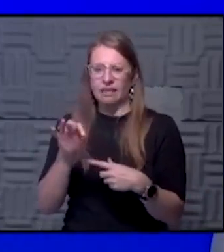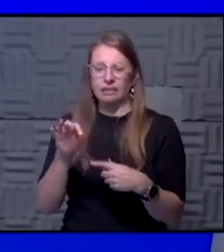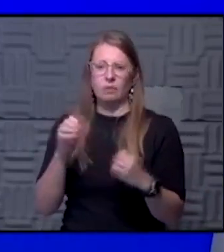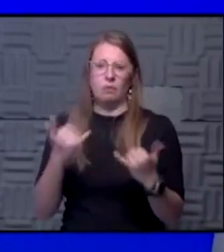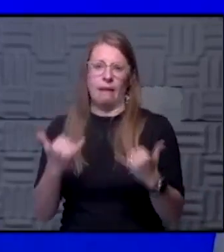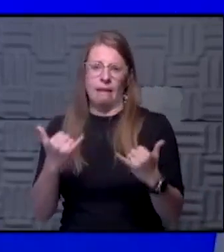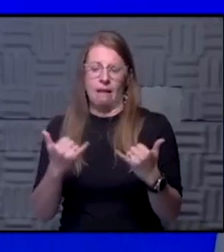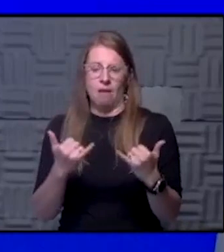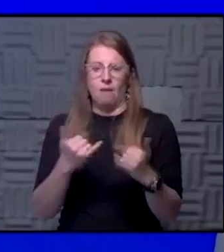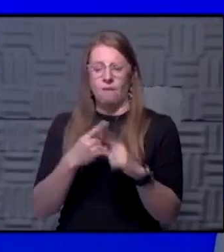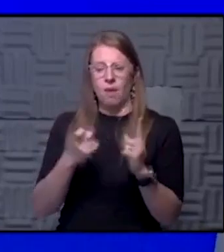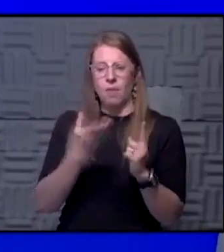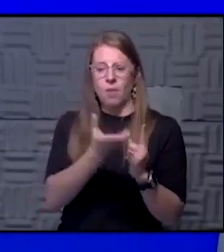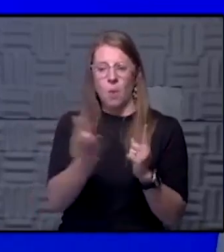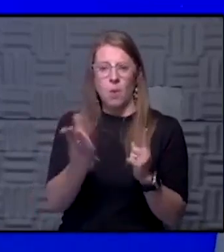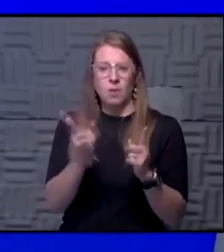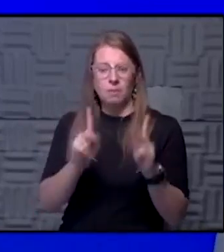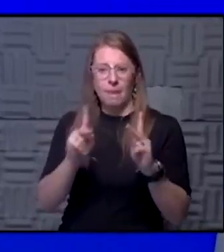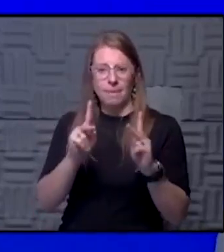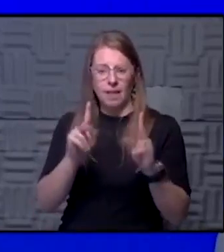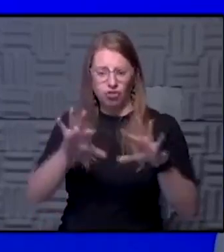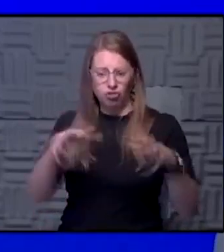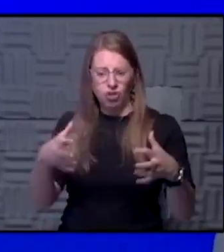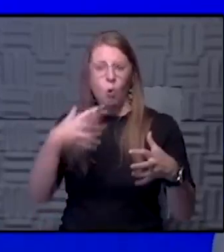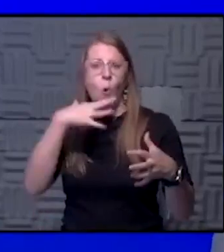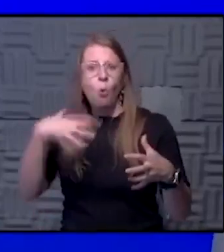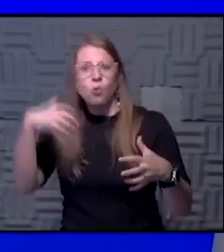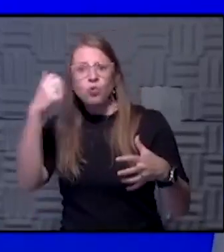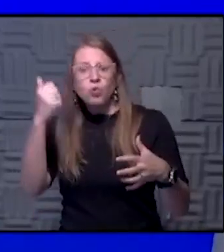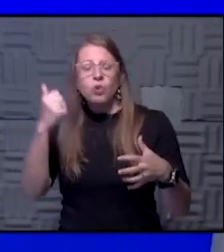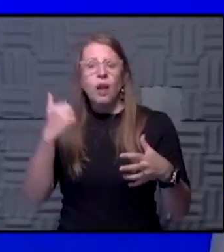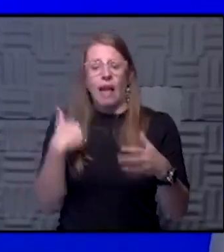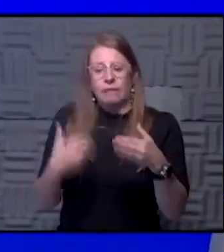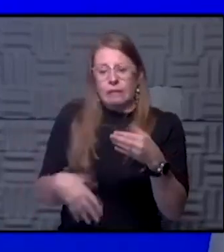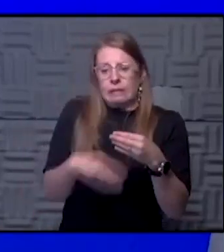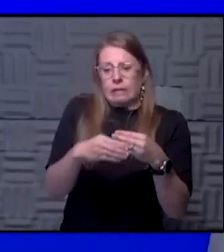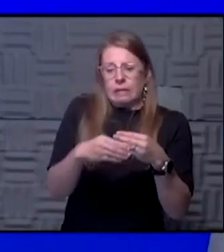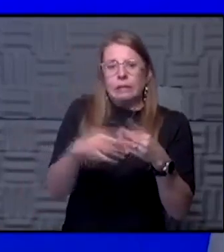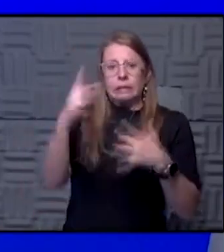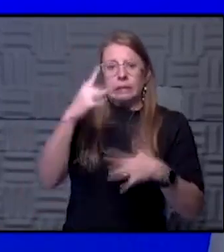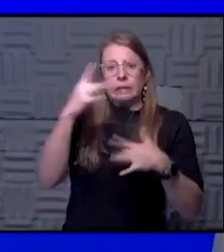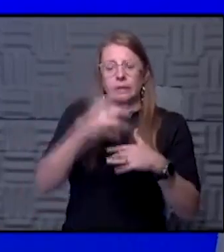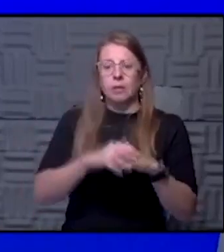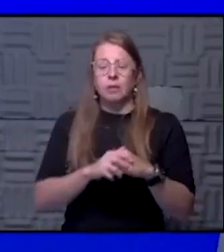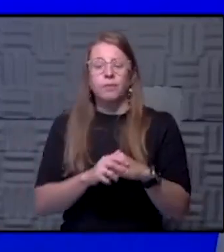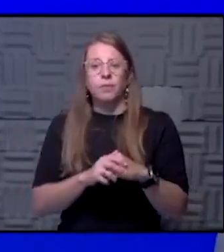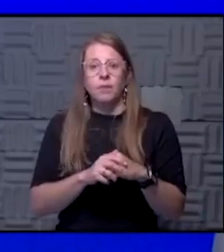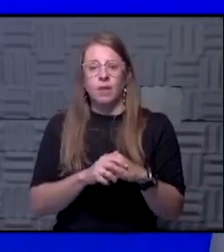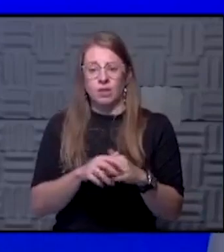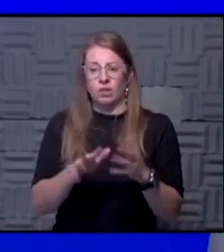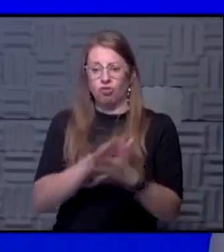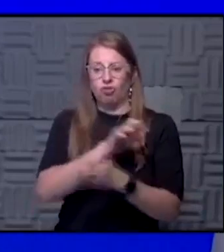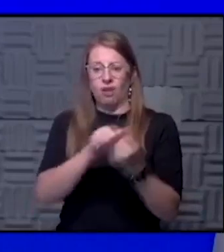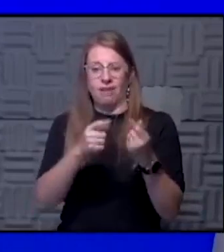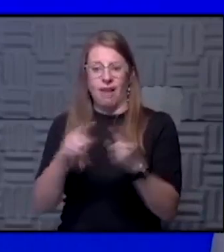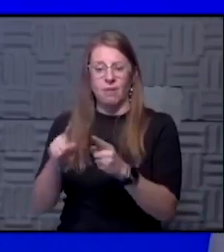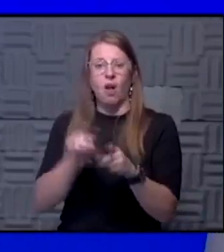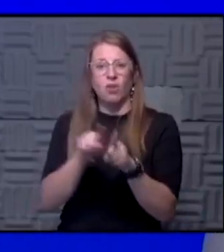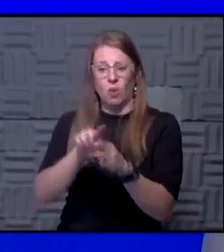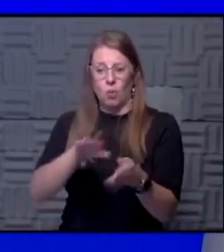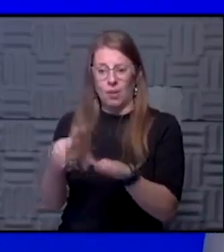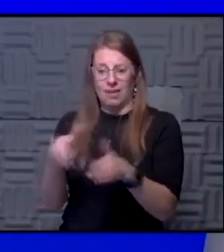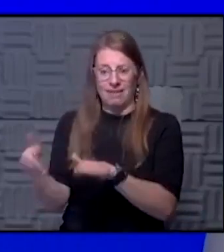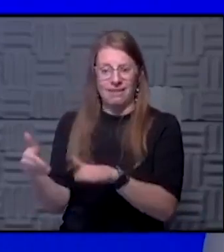from those populations that are older, that have the comorbidities. And again, the destruction that has happened and the morbidity that has